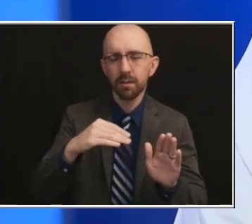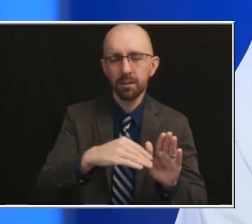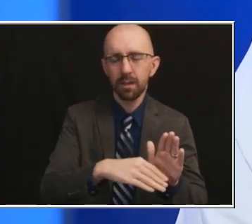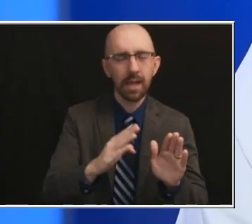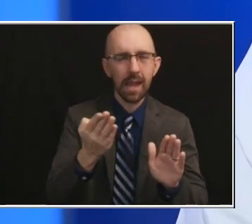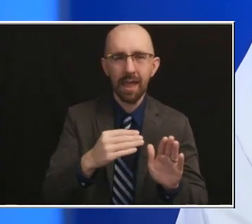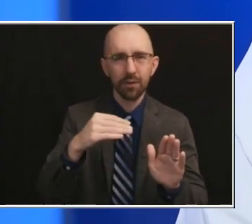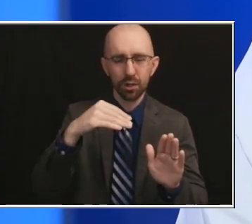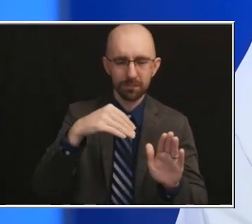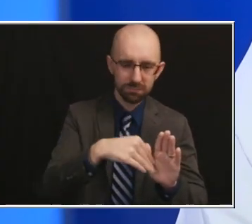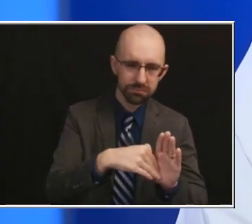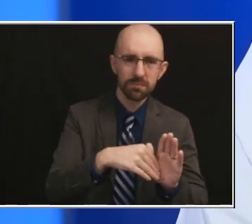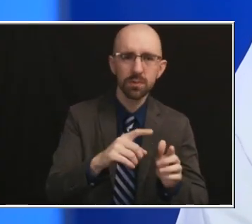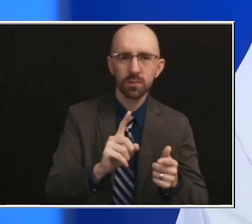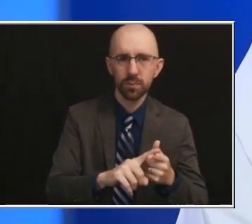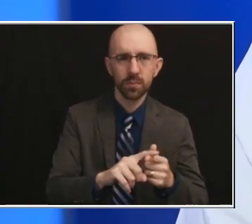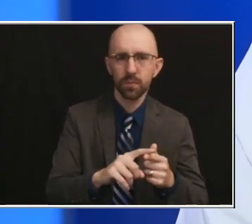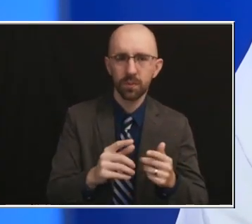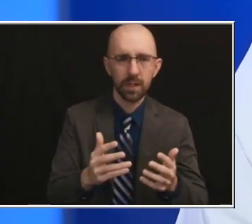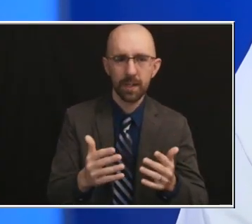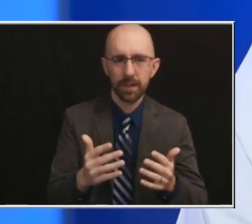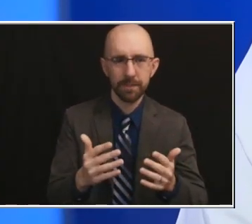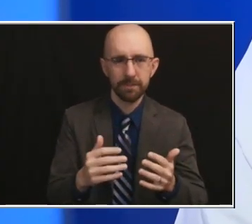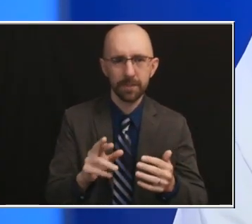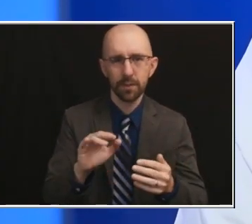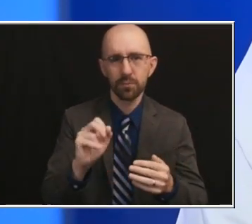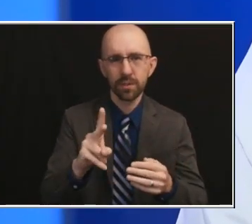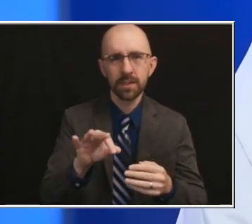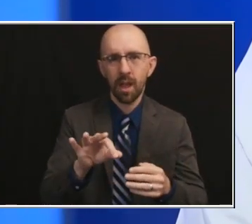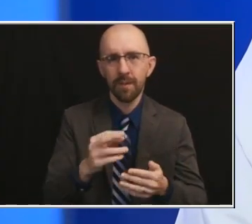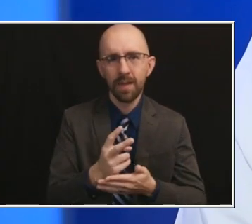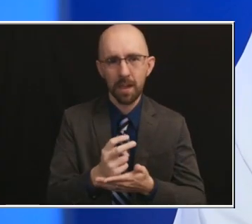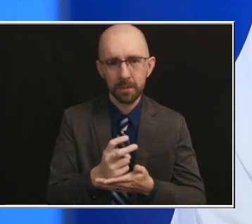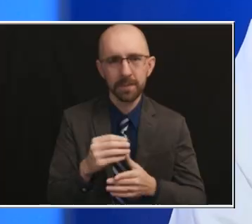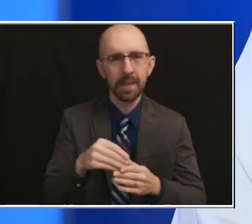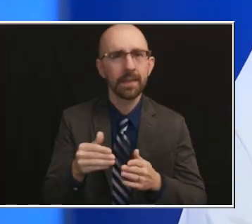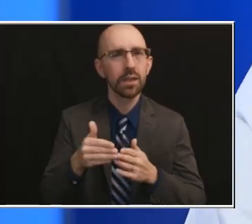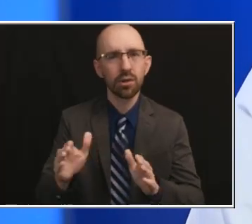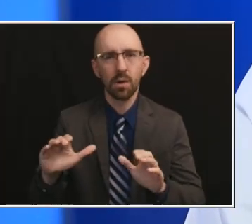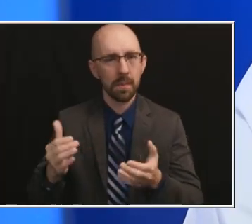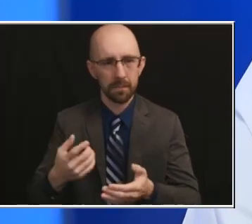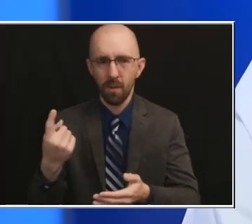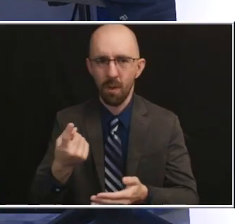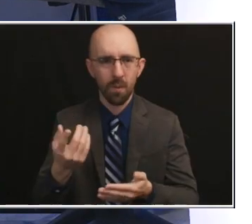to the risk of epilepsy in general population. It's always elevated.